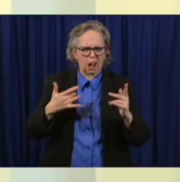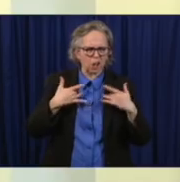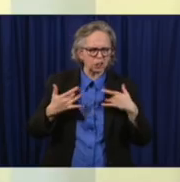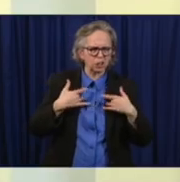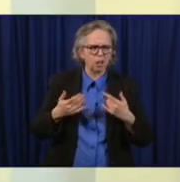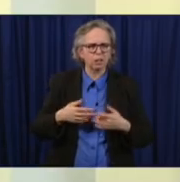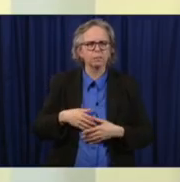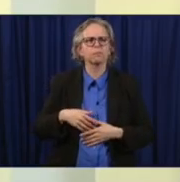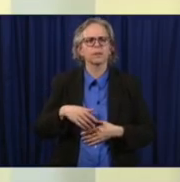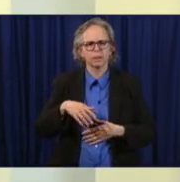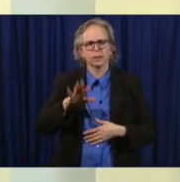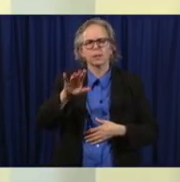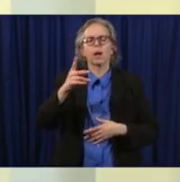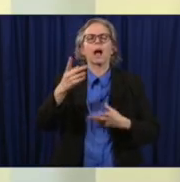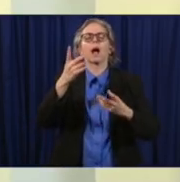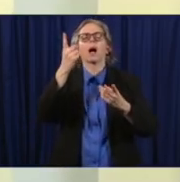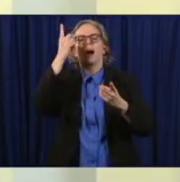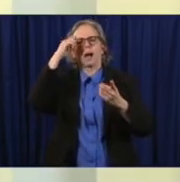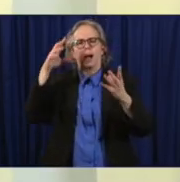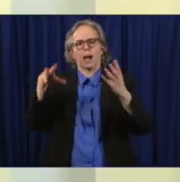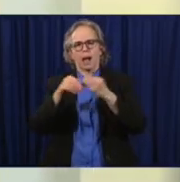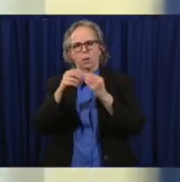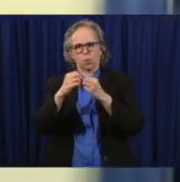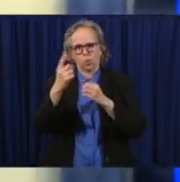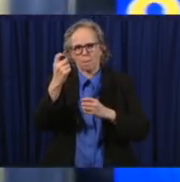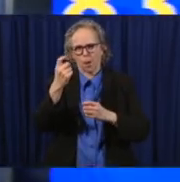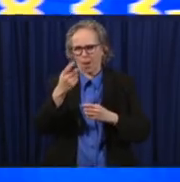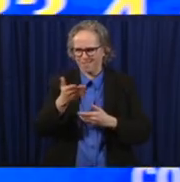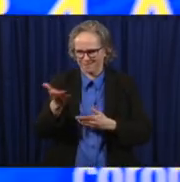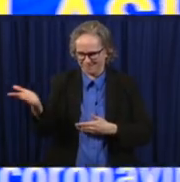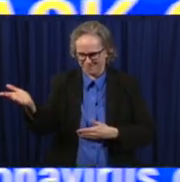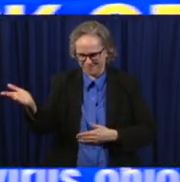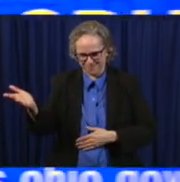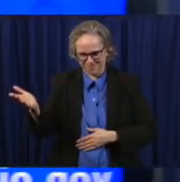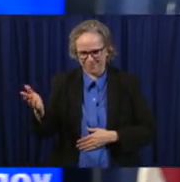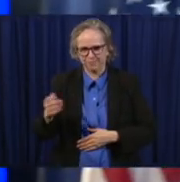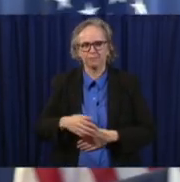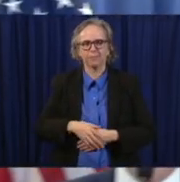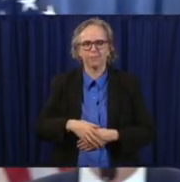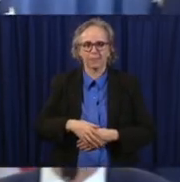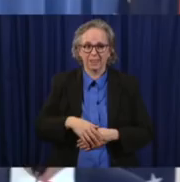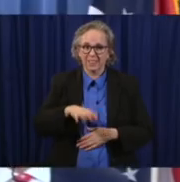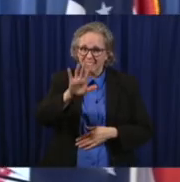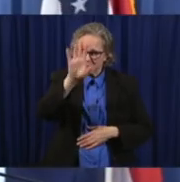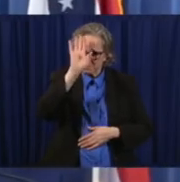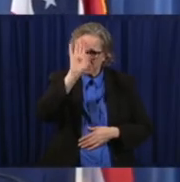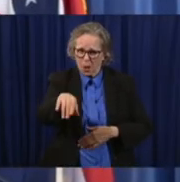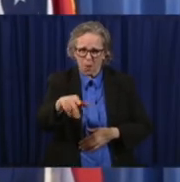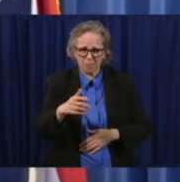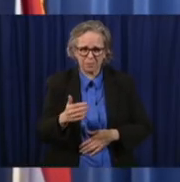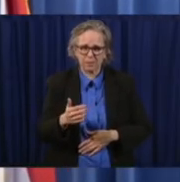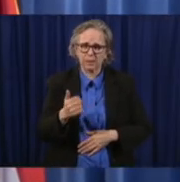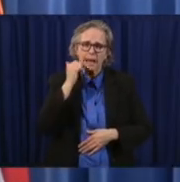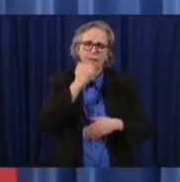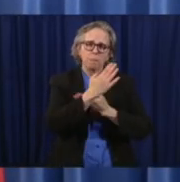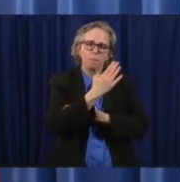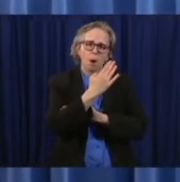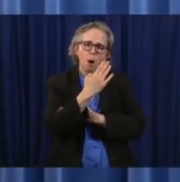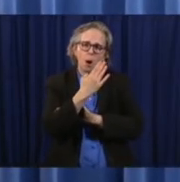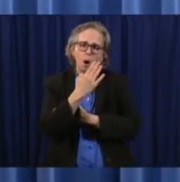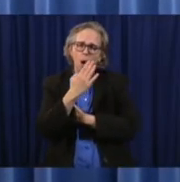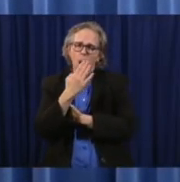add one more thing. Every day, every morning, I look at the